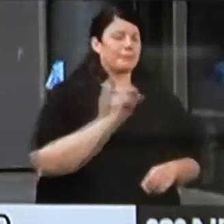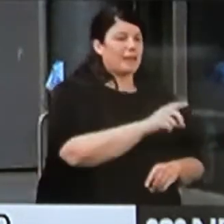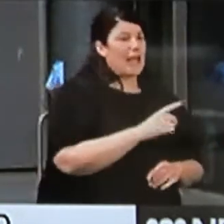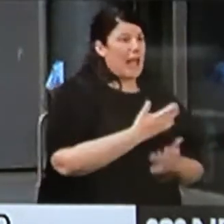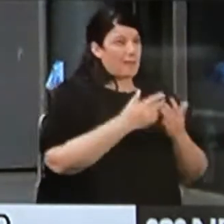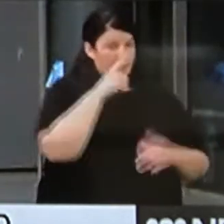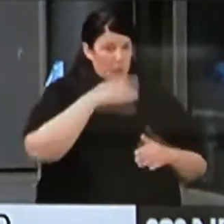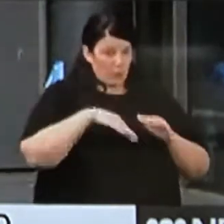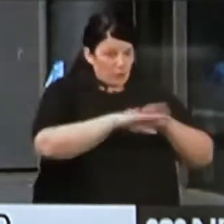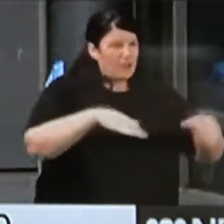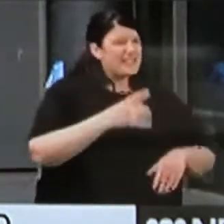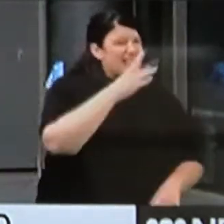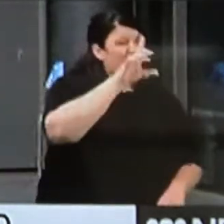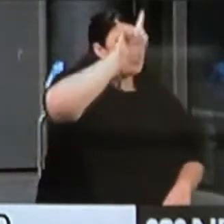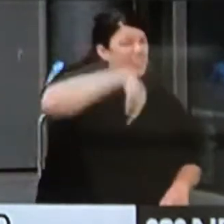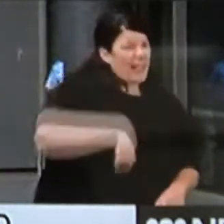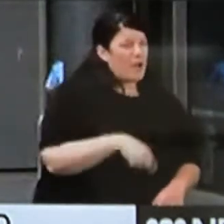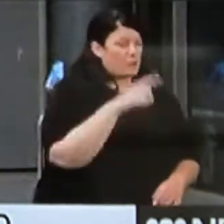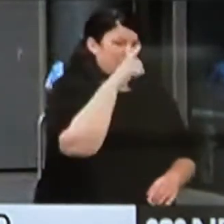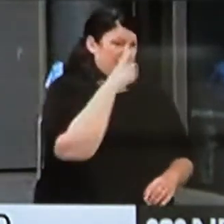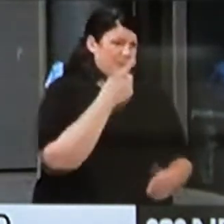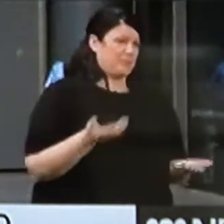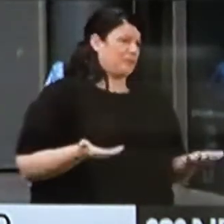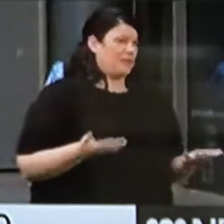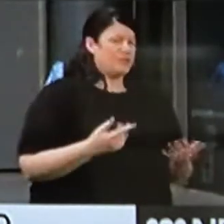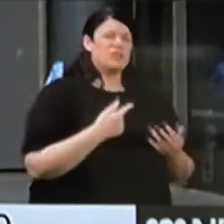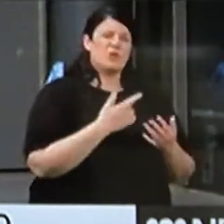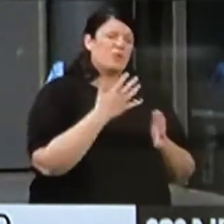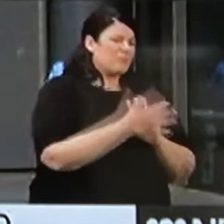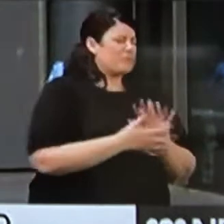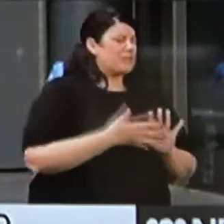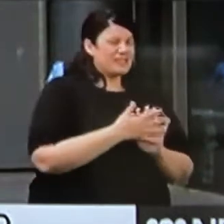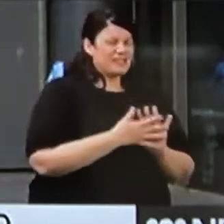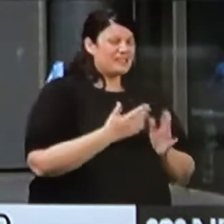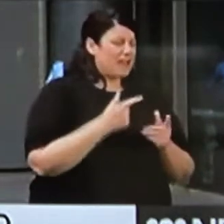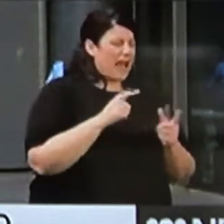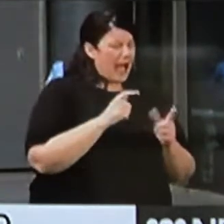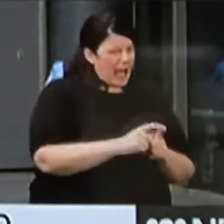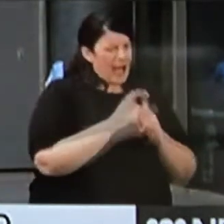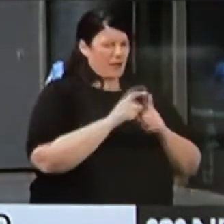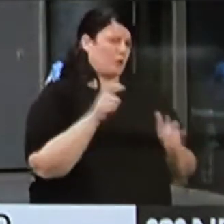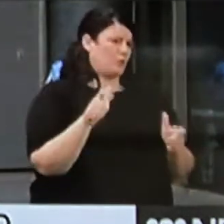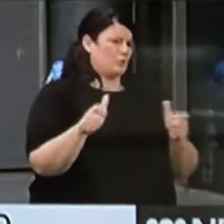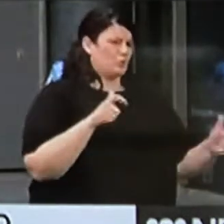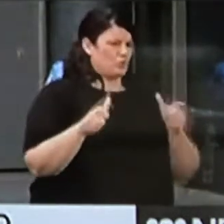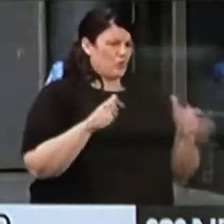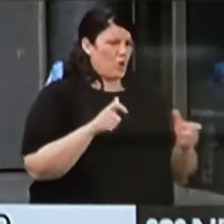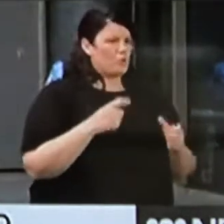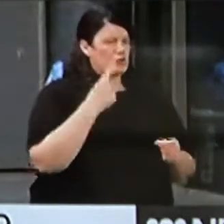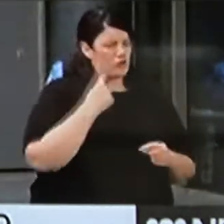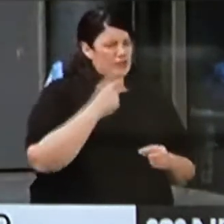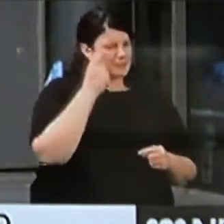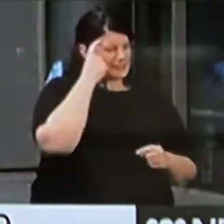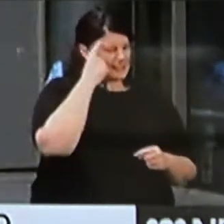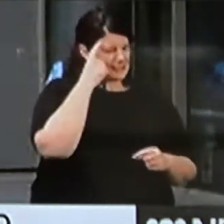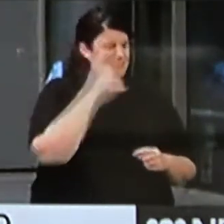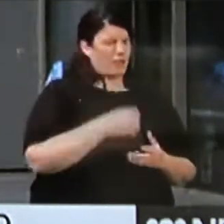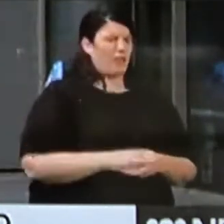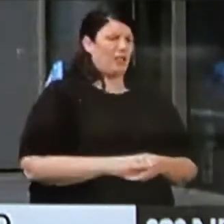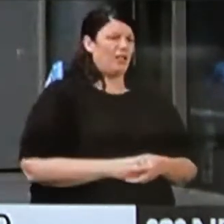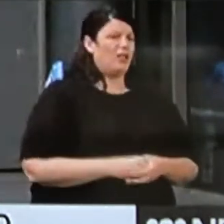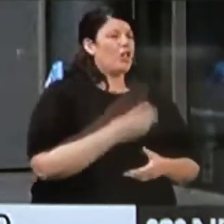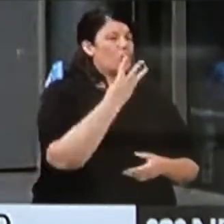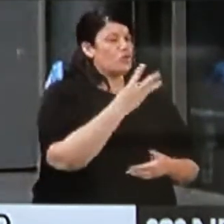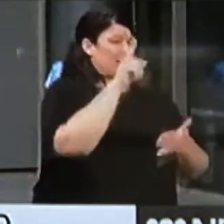with 10,000 people. So this is all not without its challenges, and we're continuing to take a sensible approach. 3